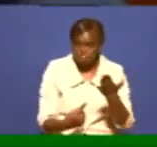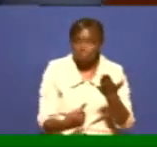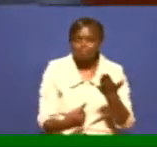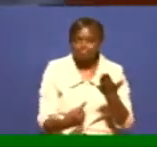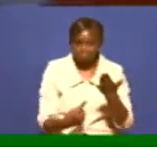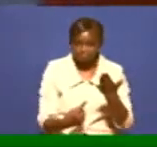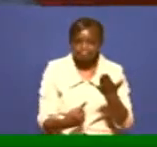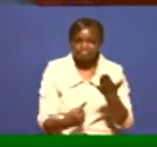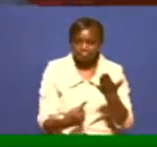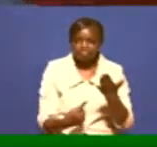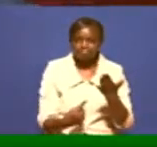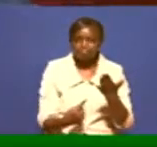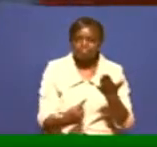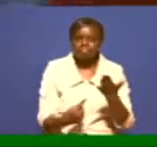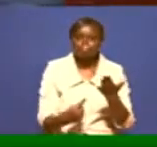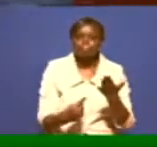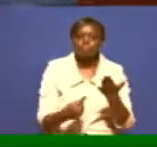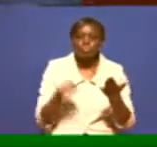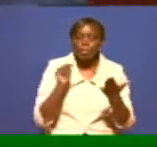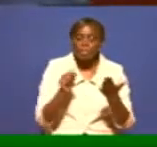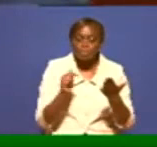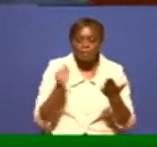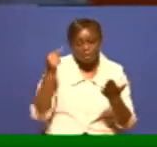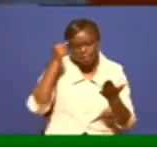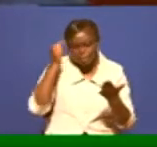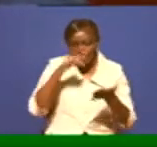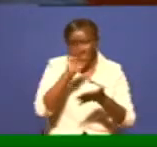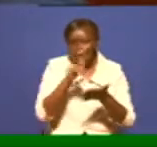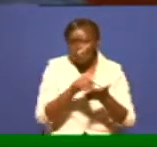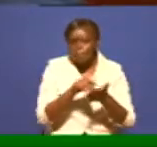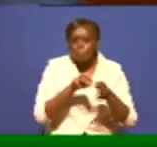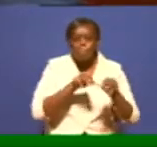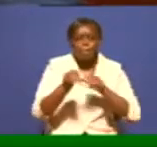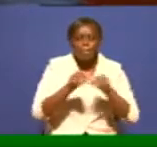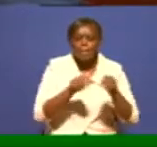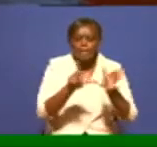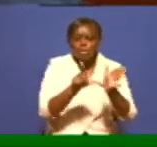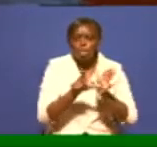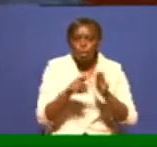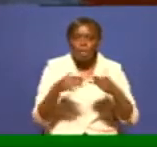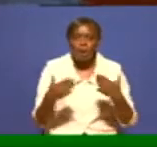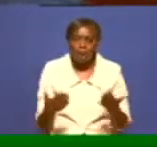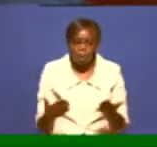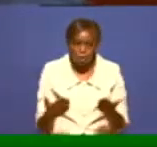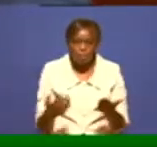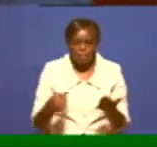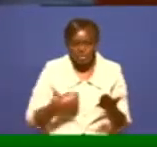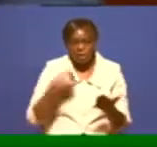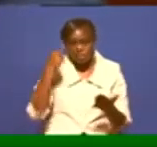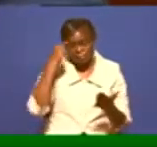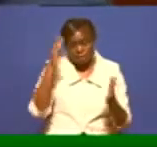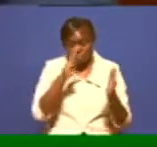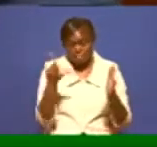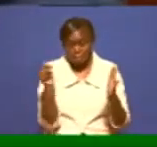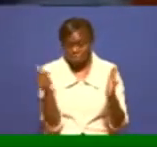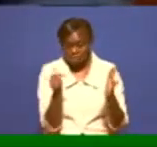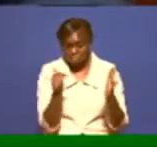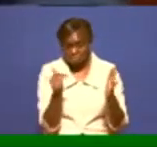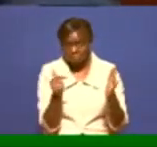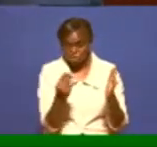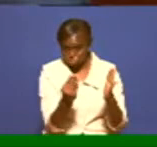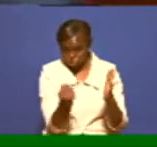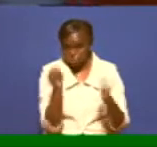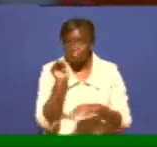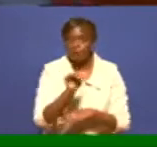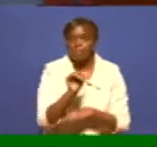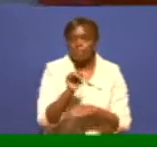that there is need then to think about how do you continue managing public debt. And I think that's what this bill addresses.